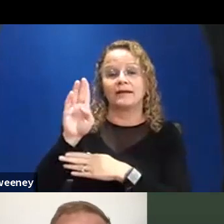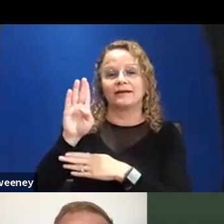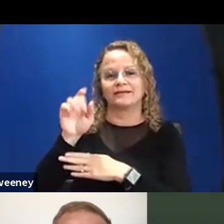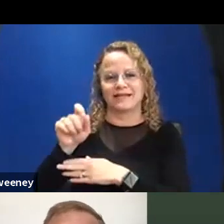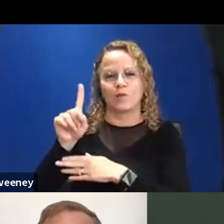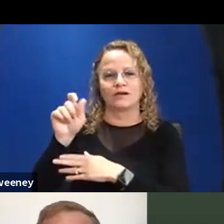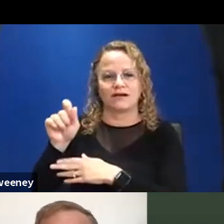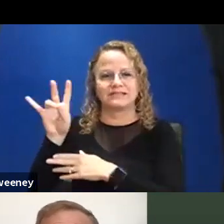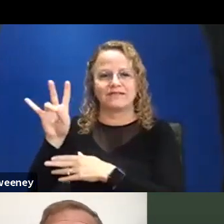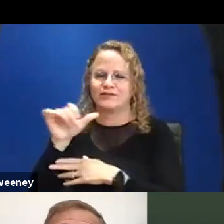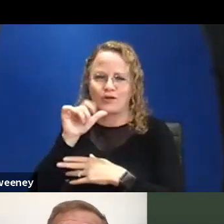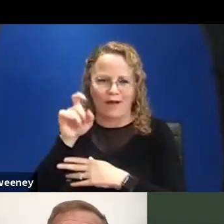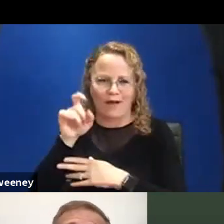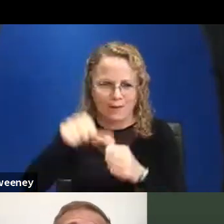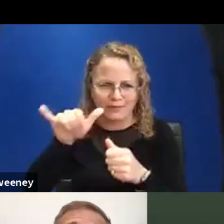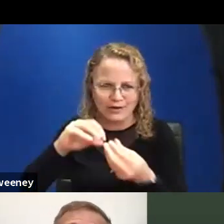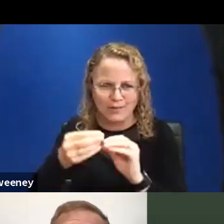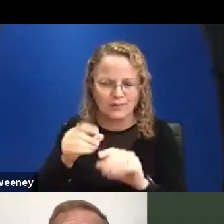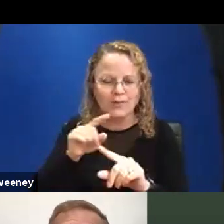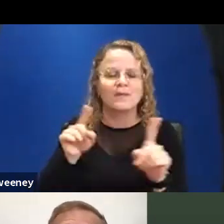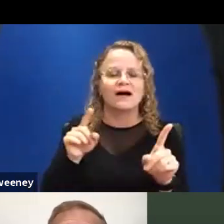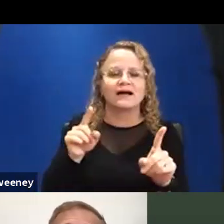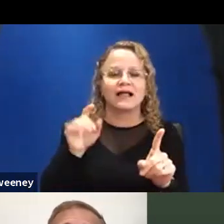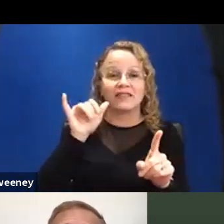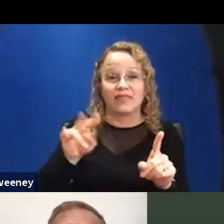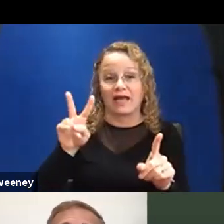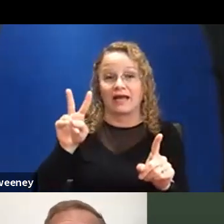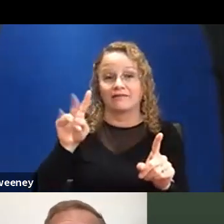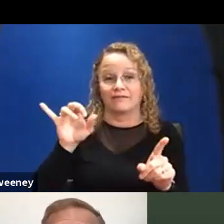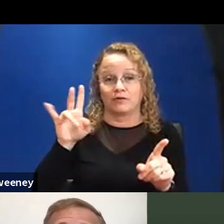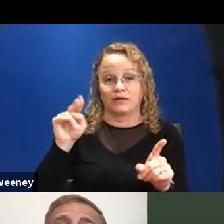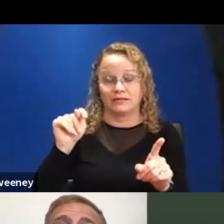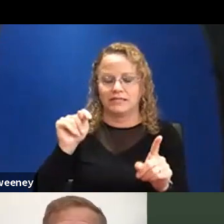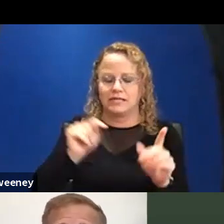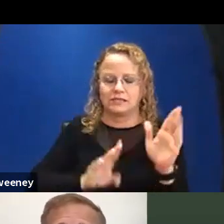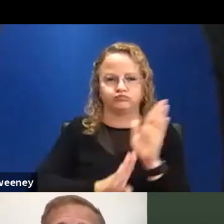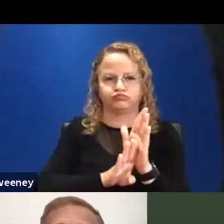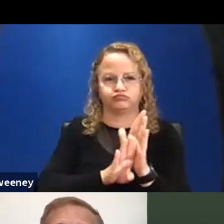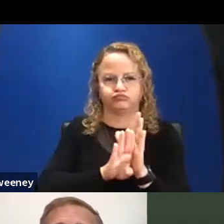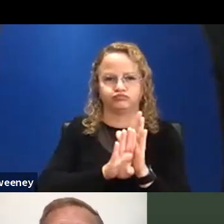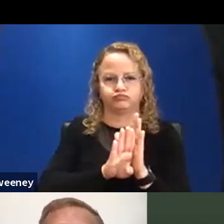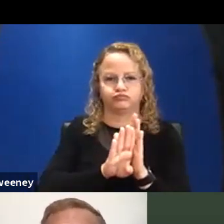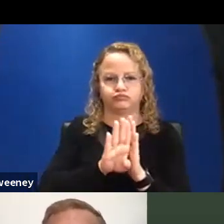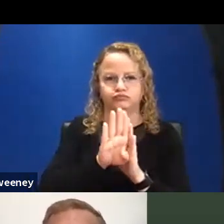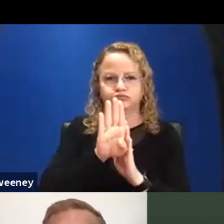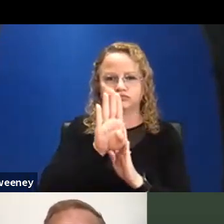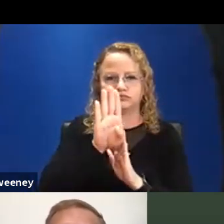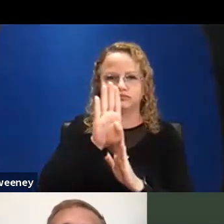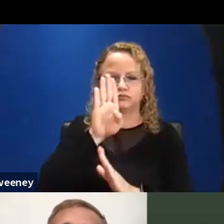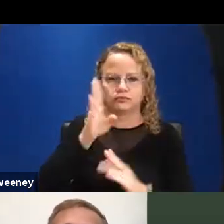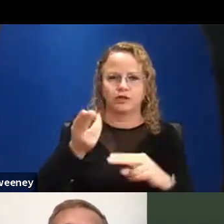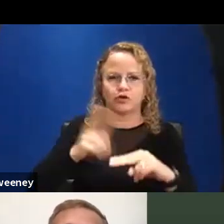have to remember that. But that variant is surging. It is driving those